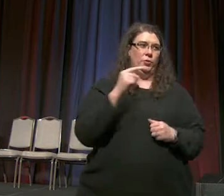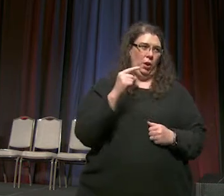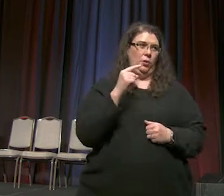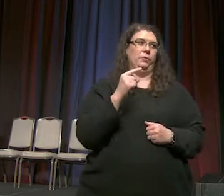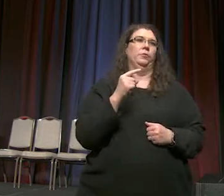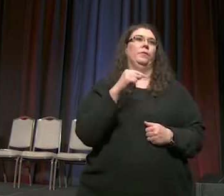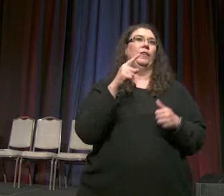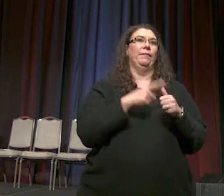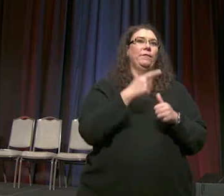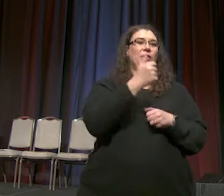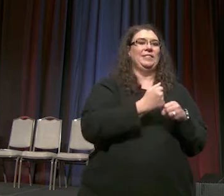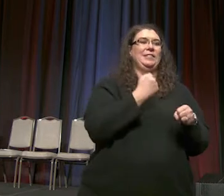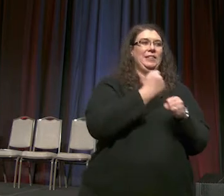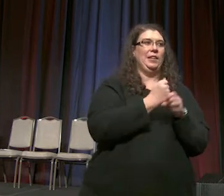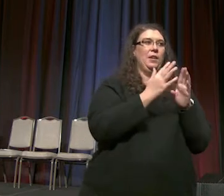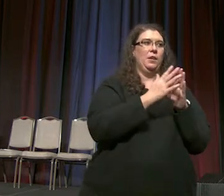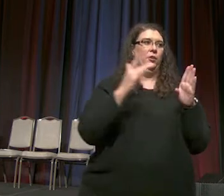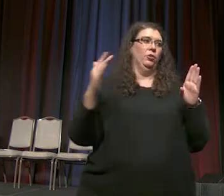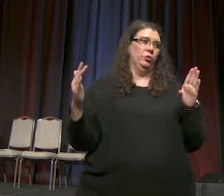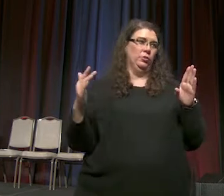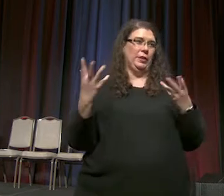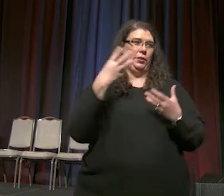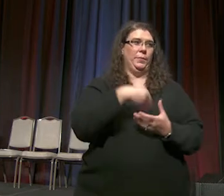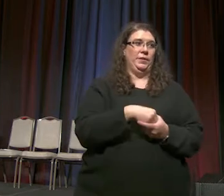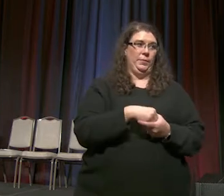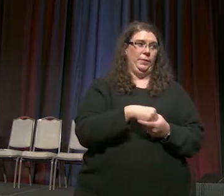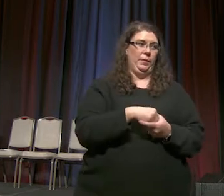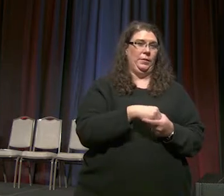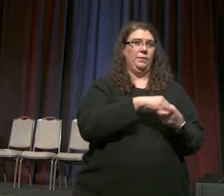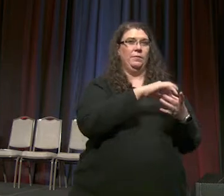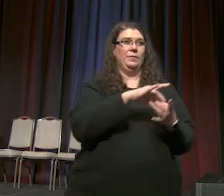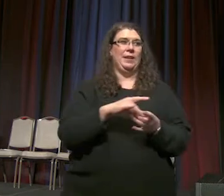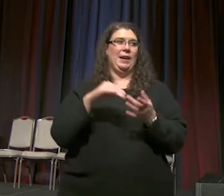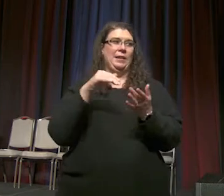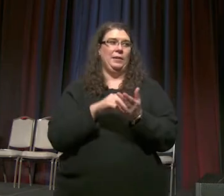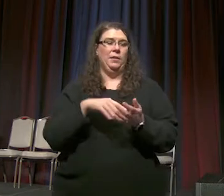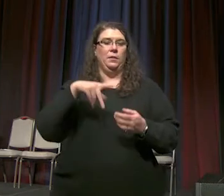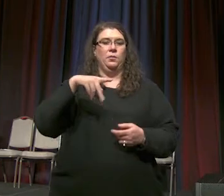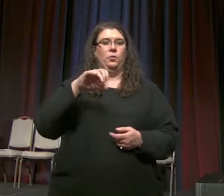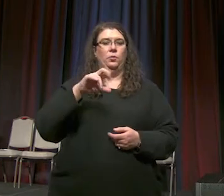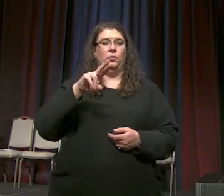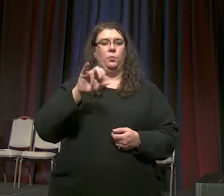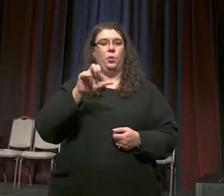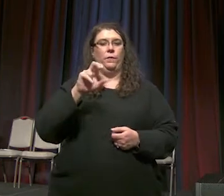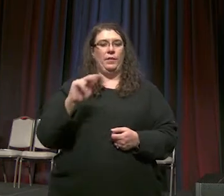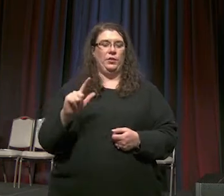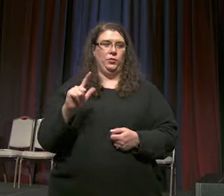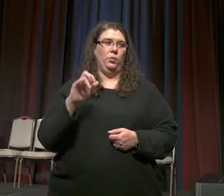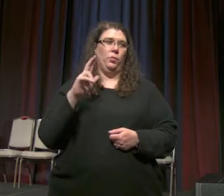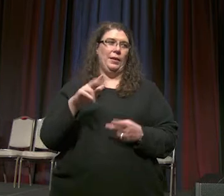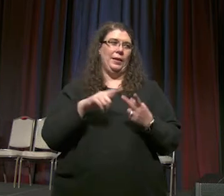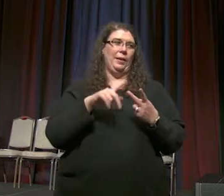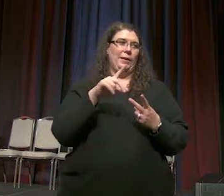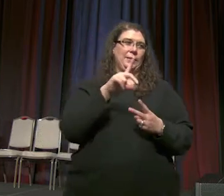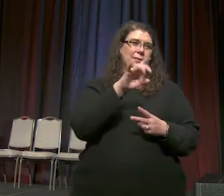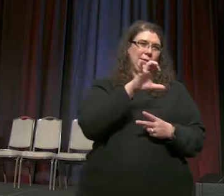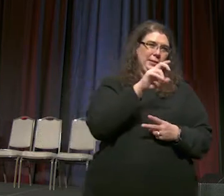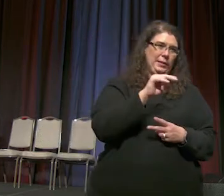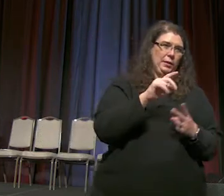for the first 10 years of participation, tied again to provisional membership, either as a deacon or an